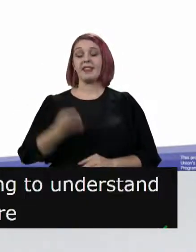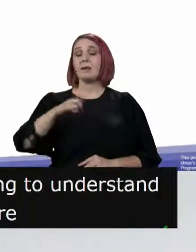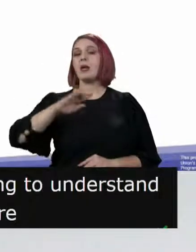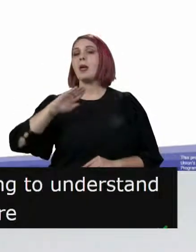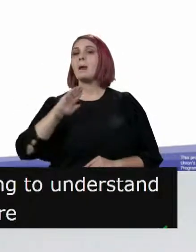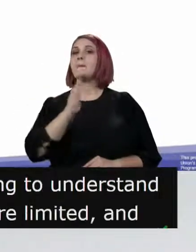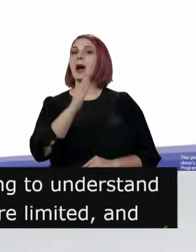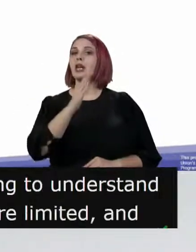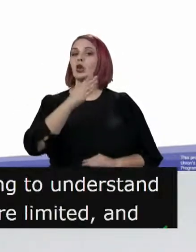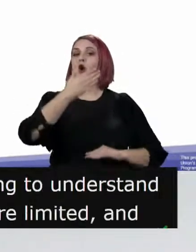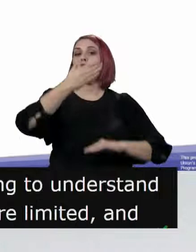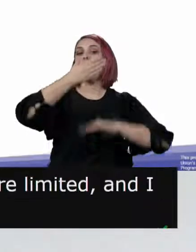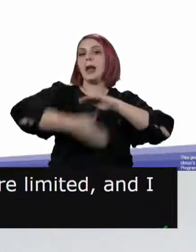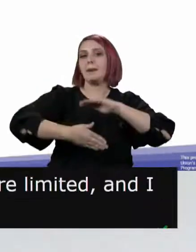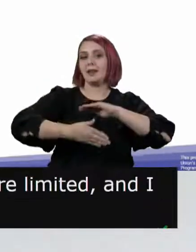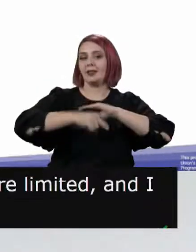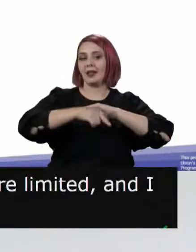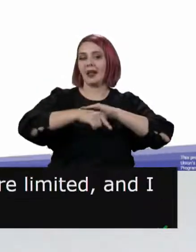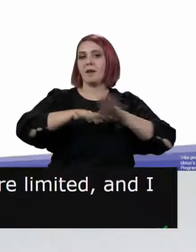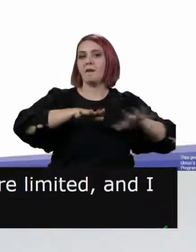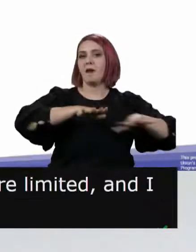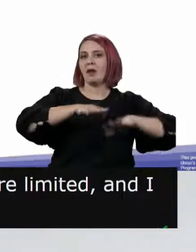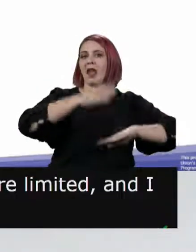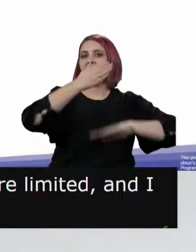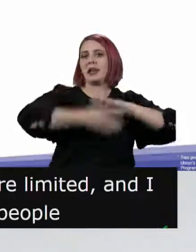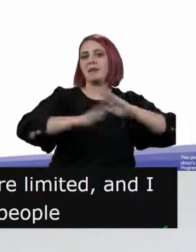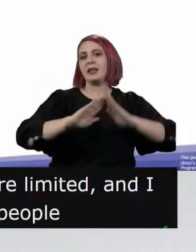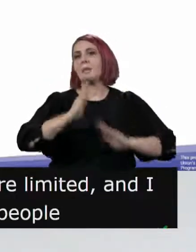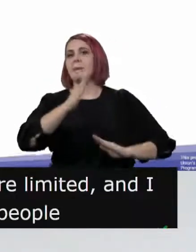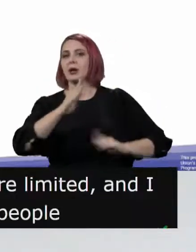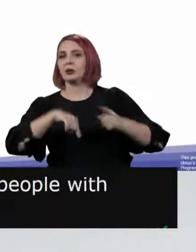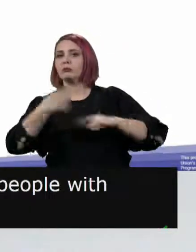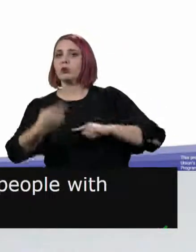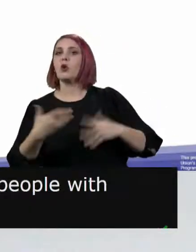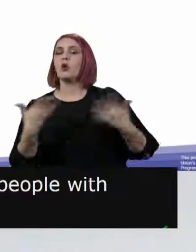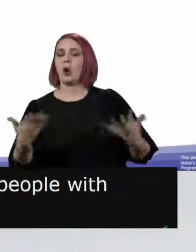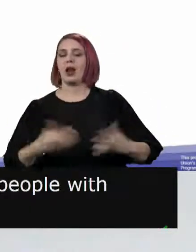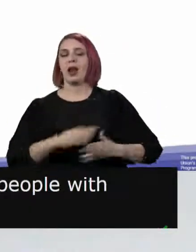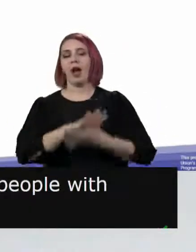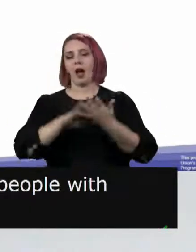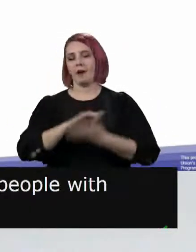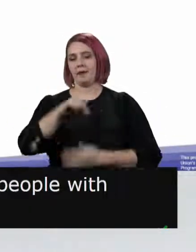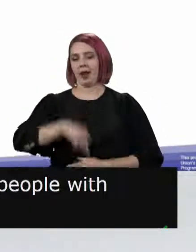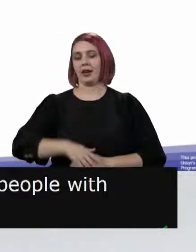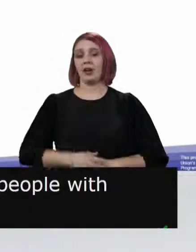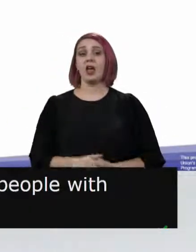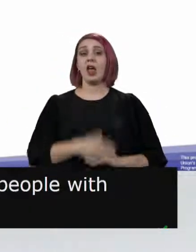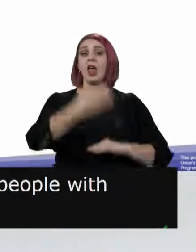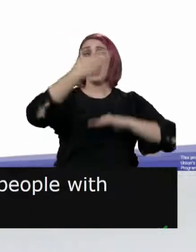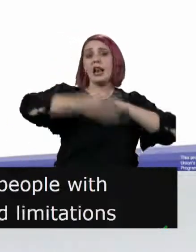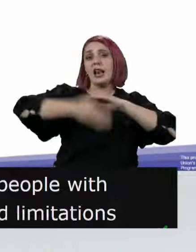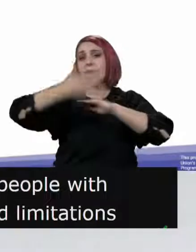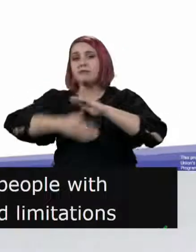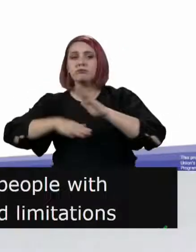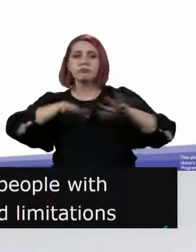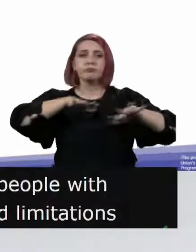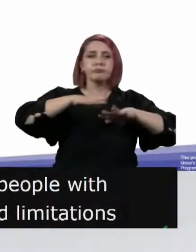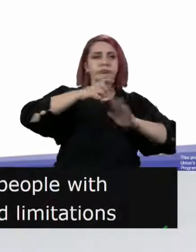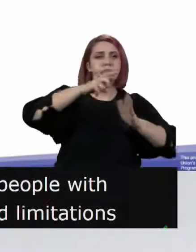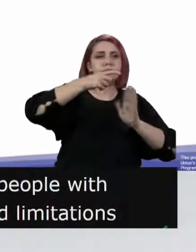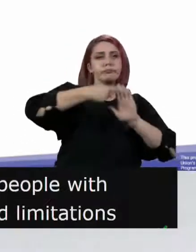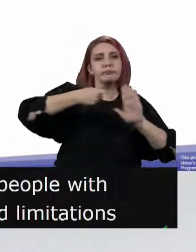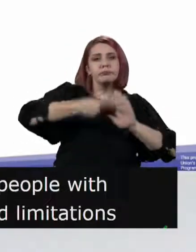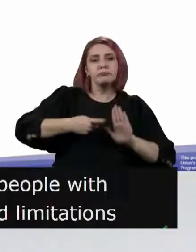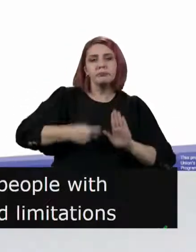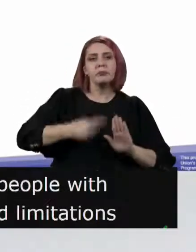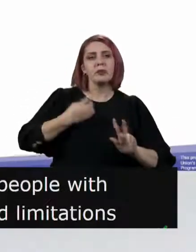the experience of people with disabilities for many years and the restrictions and limitations under which they've moved in the